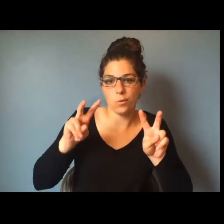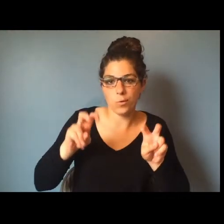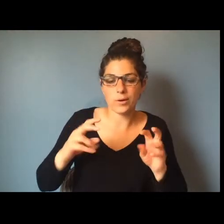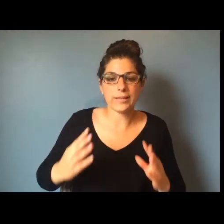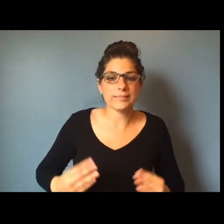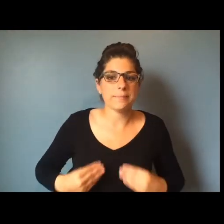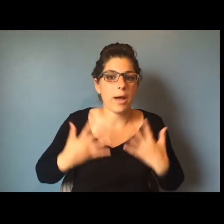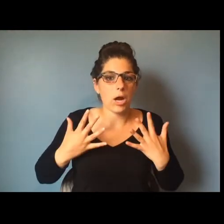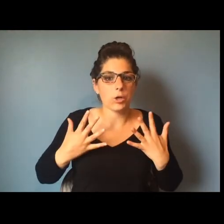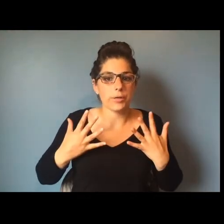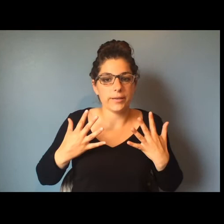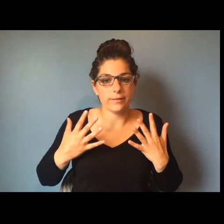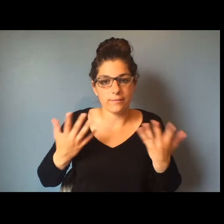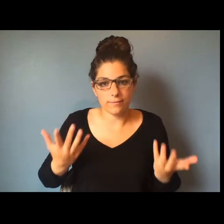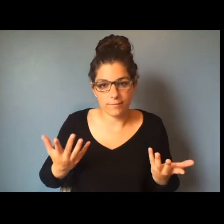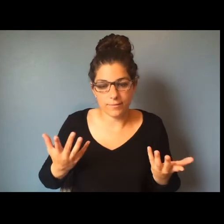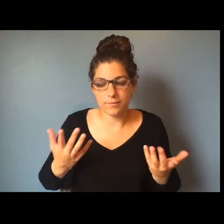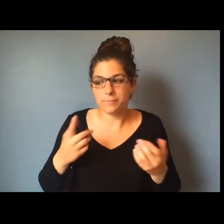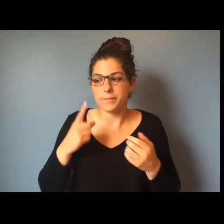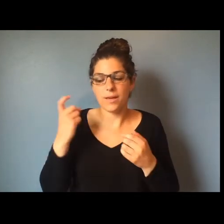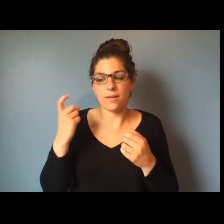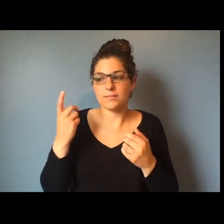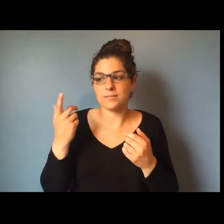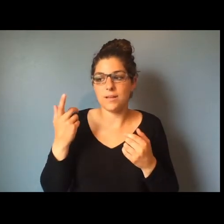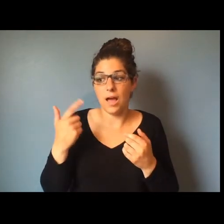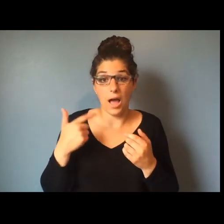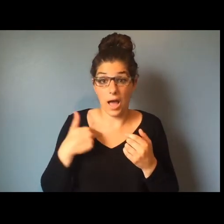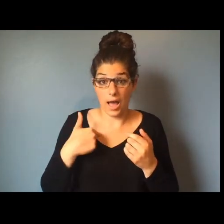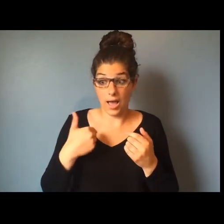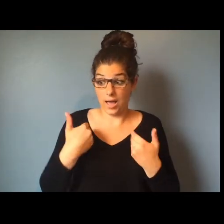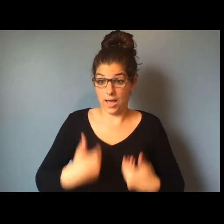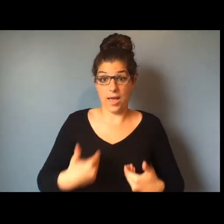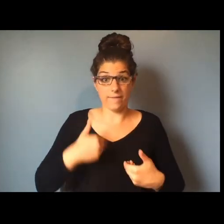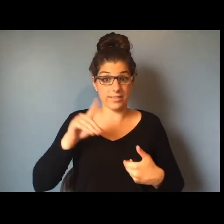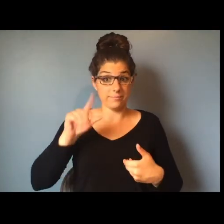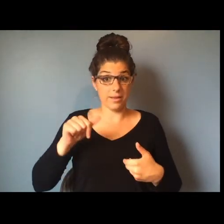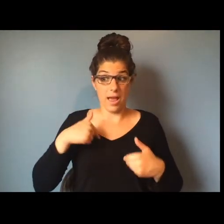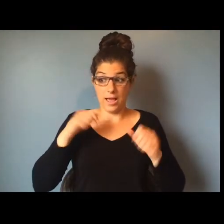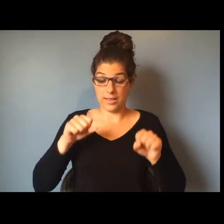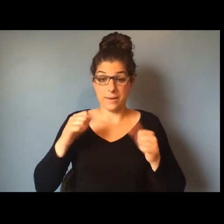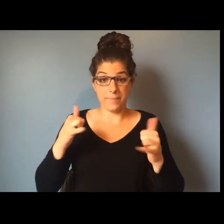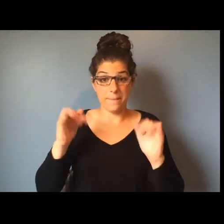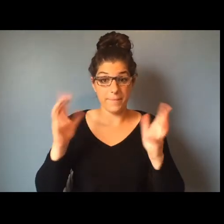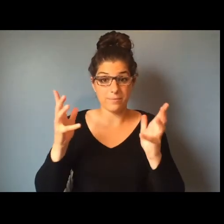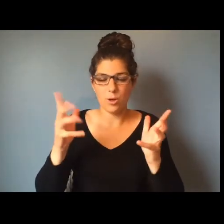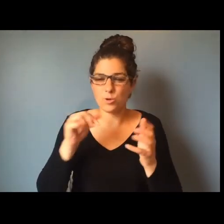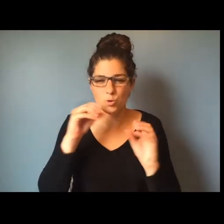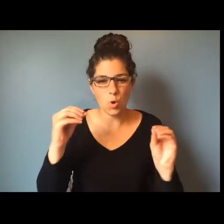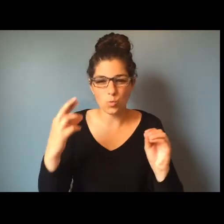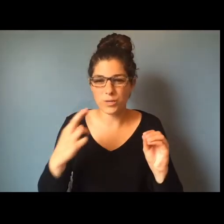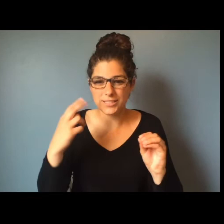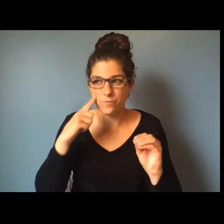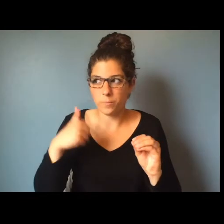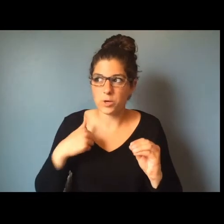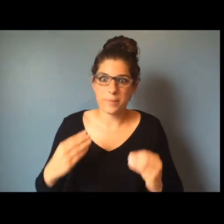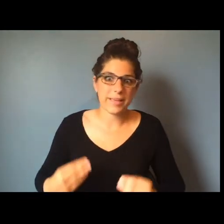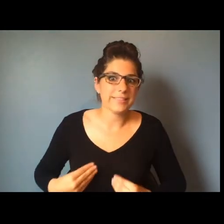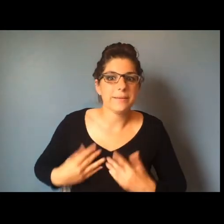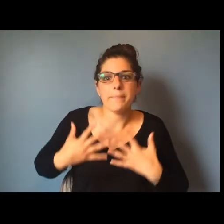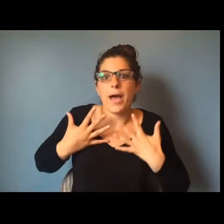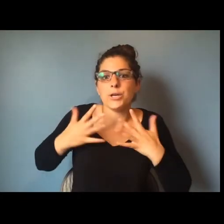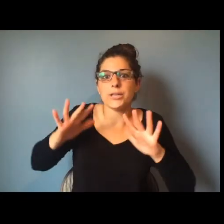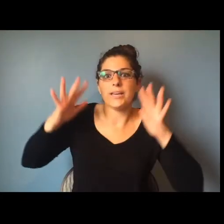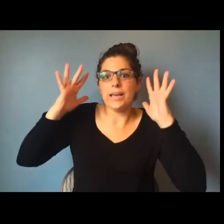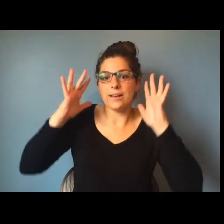inspiring light. Just because I have a disability and I can play basketball, that's no reason for me to be inspiring. It's